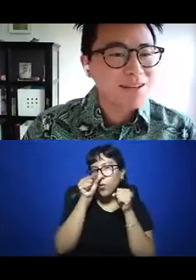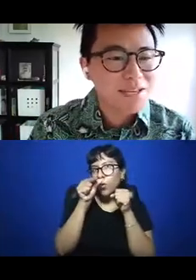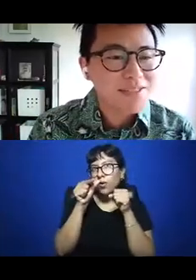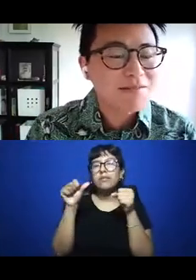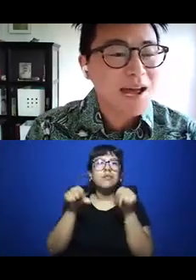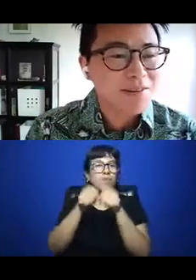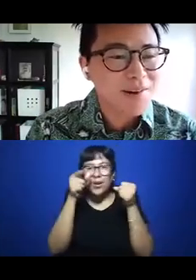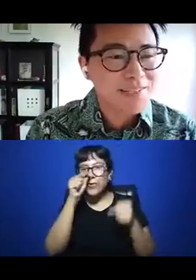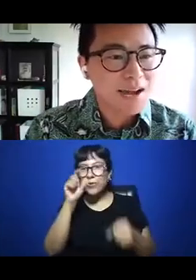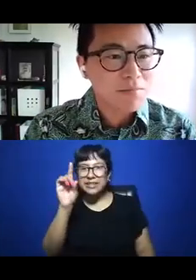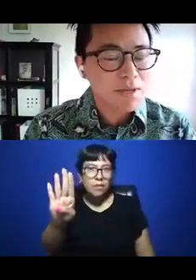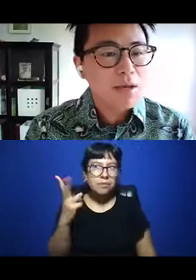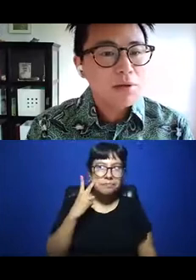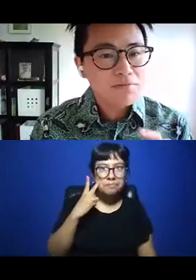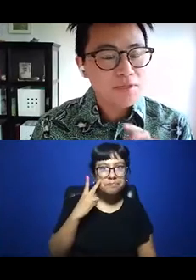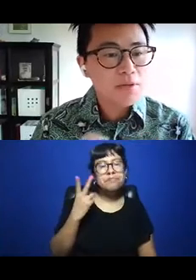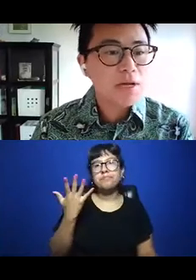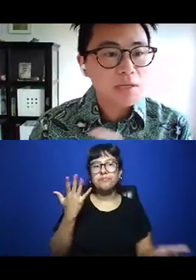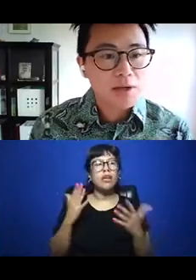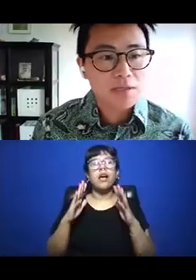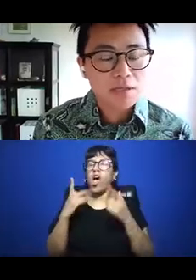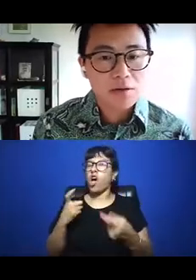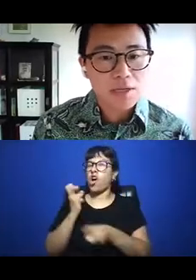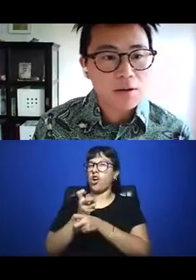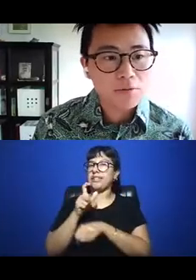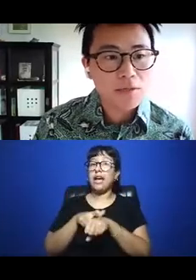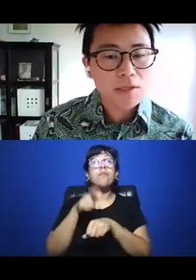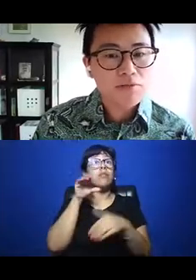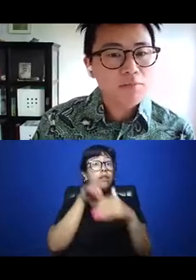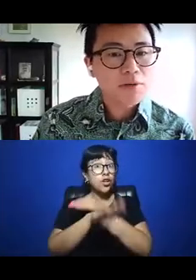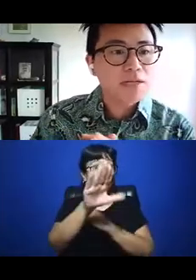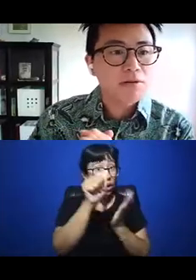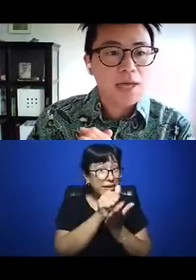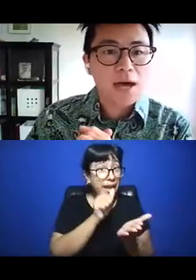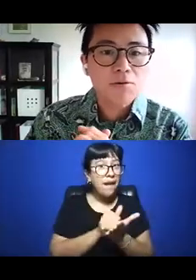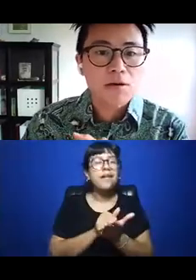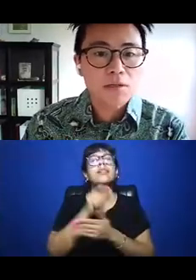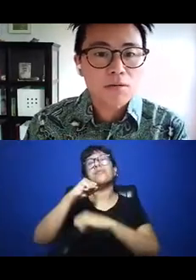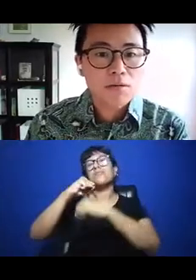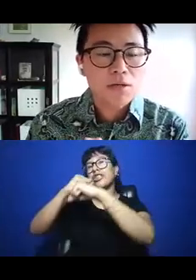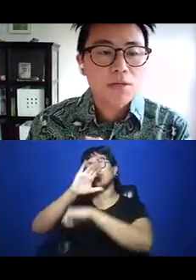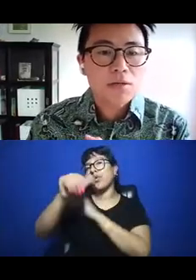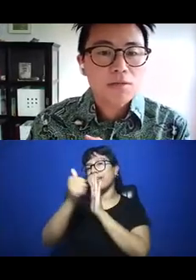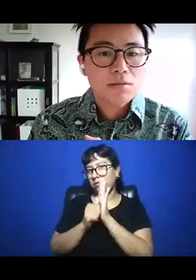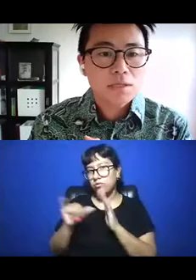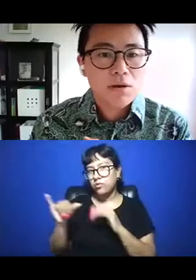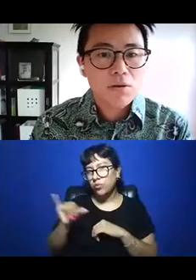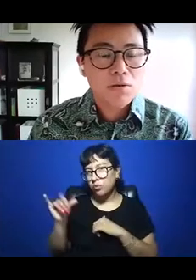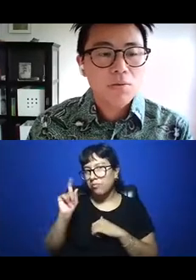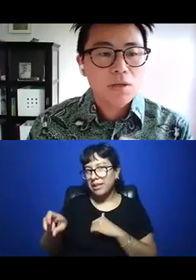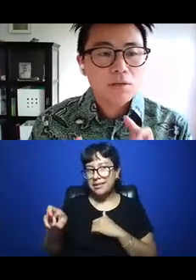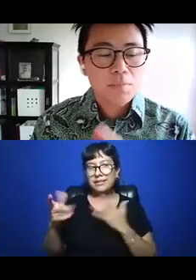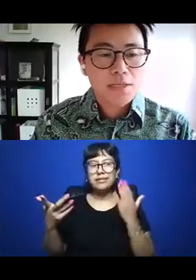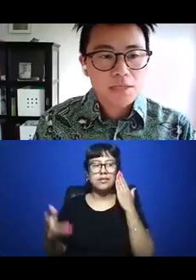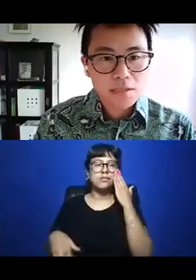Google's databases, it would have a hard time. But if someone tries to break into your account, you have to protect your account also.